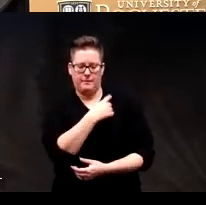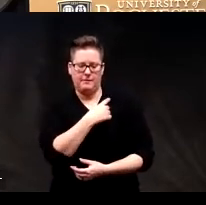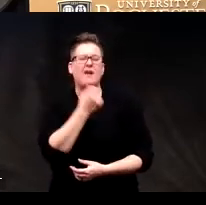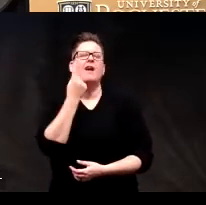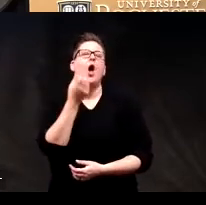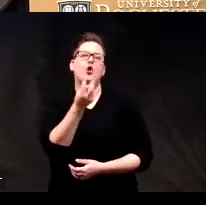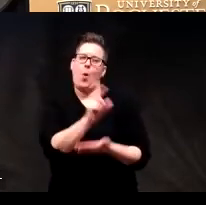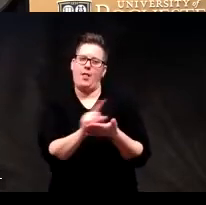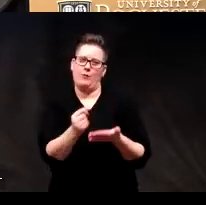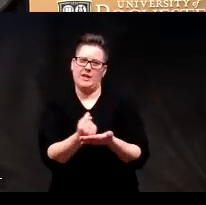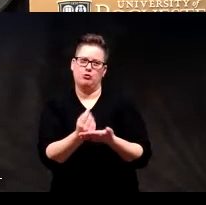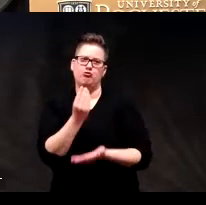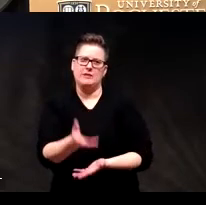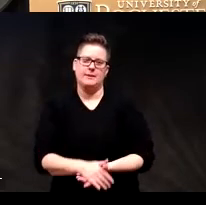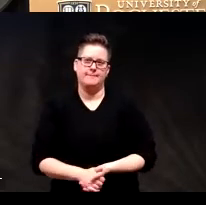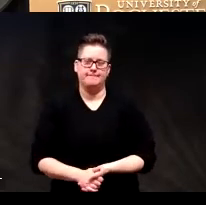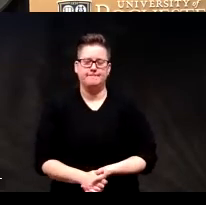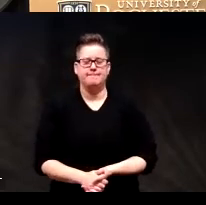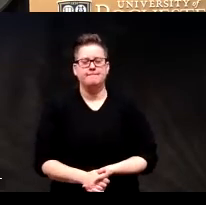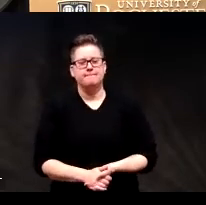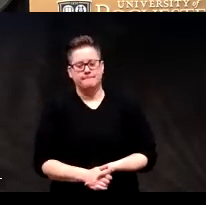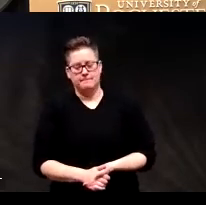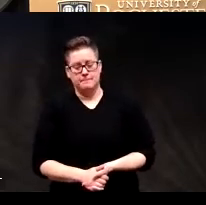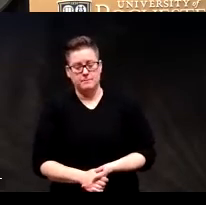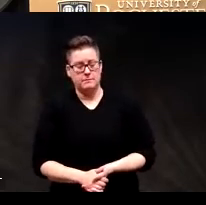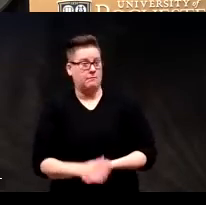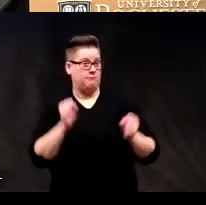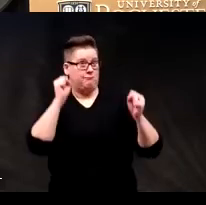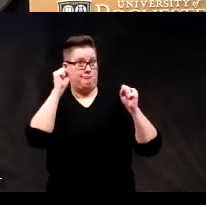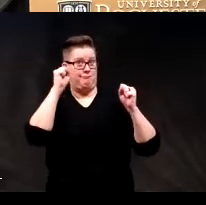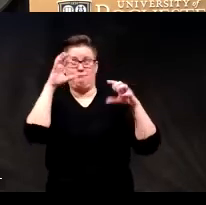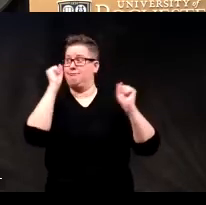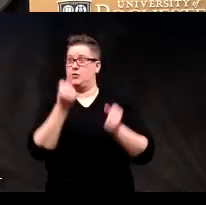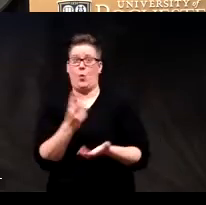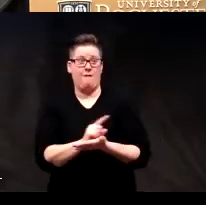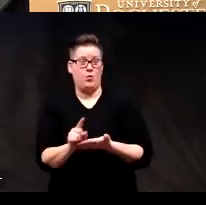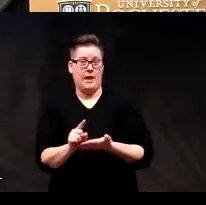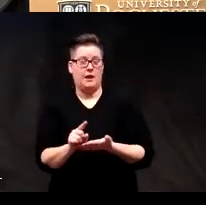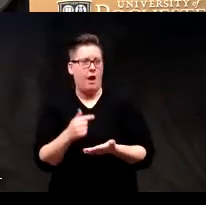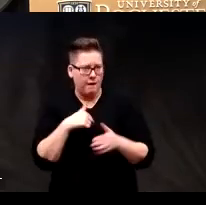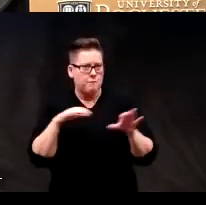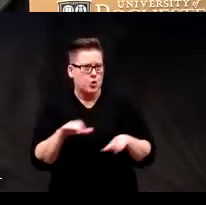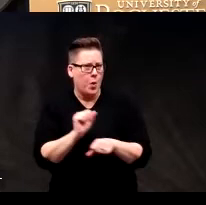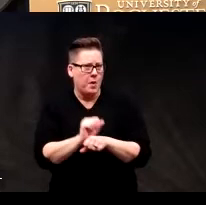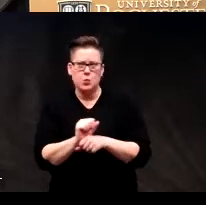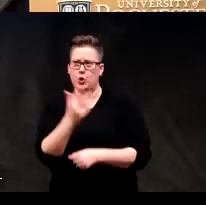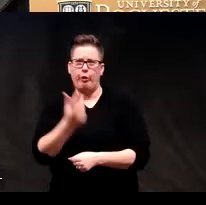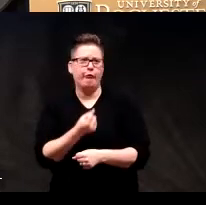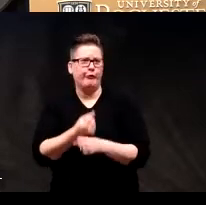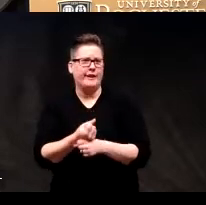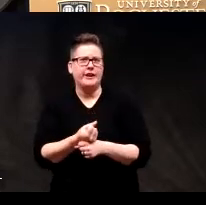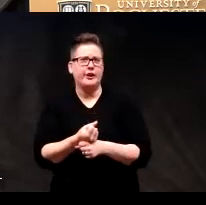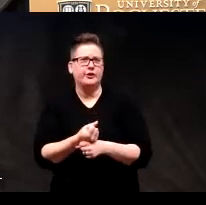12-week treatment. Pretty remarkable. I mean, I really didn't, I've been doing this now for 3 years,